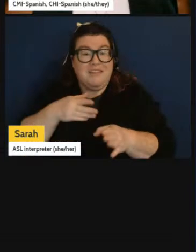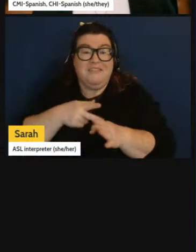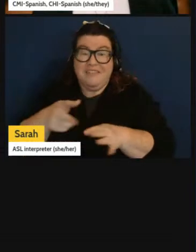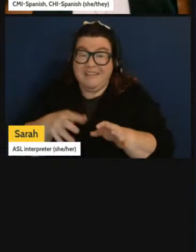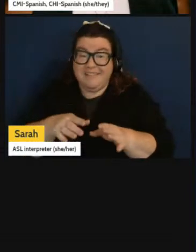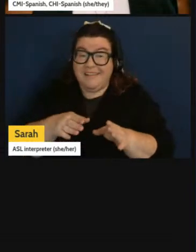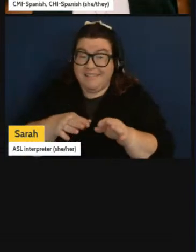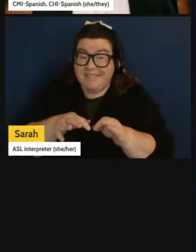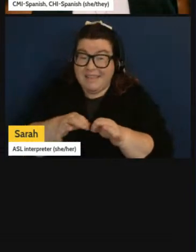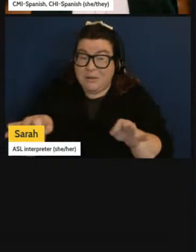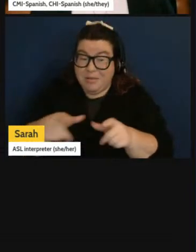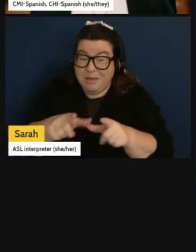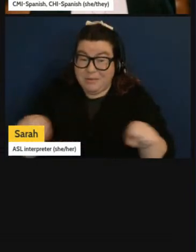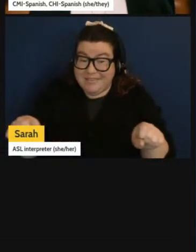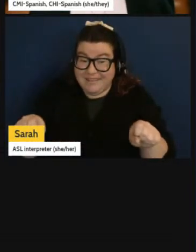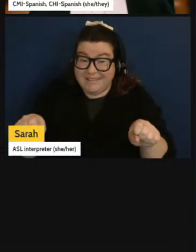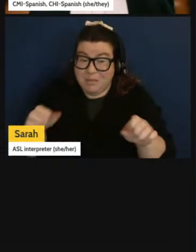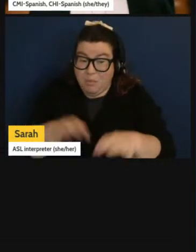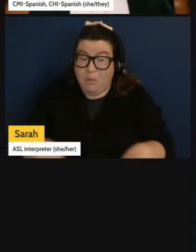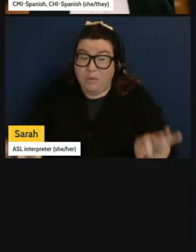linguistics, right?